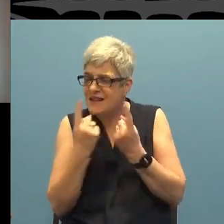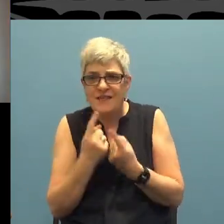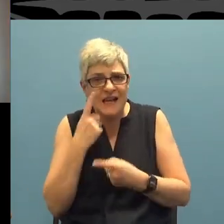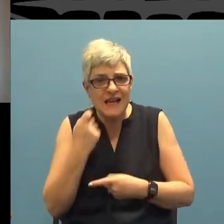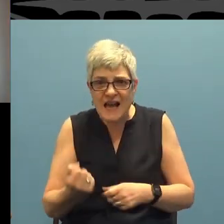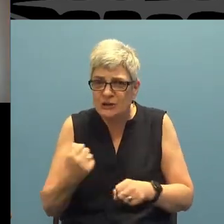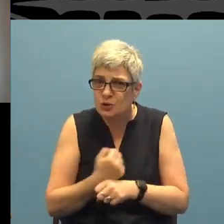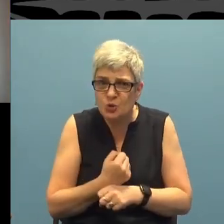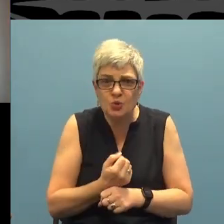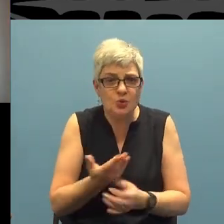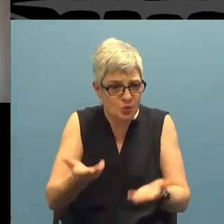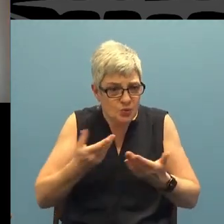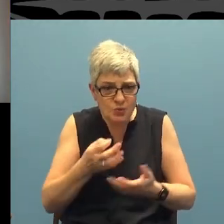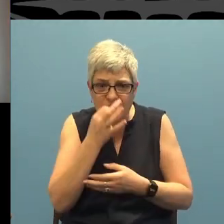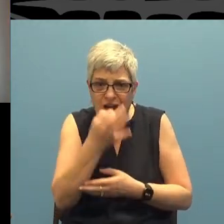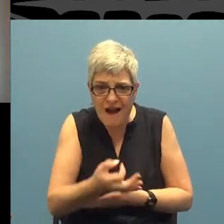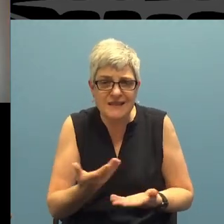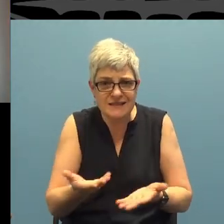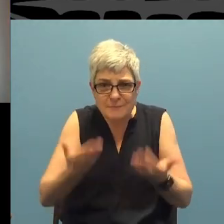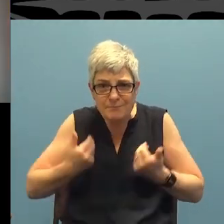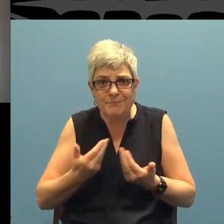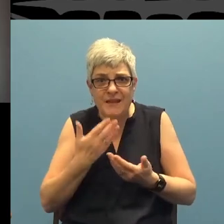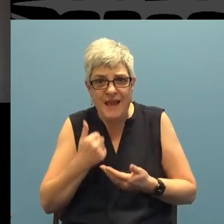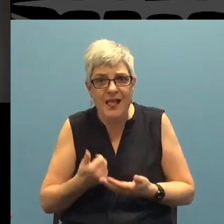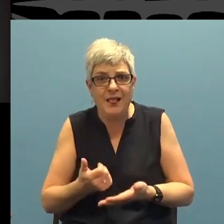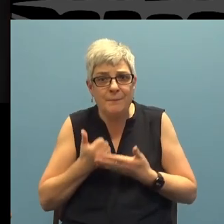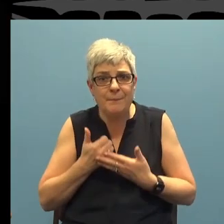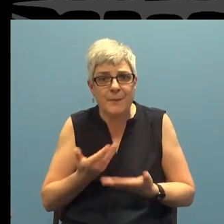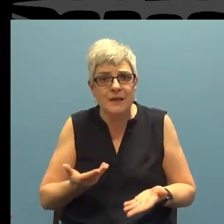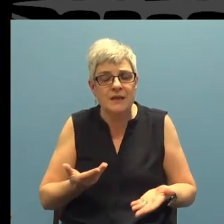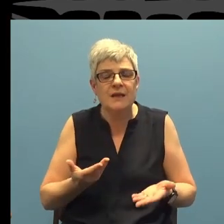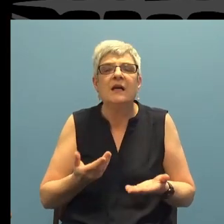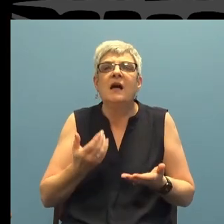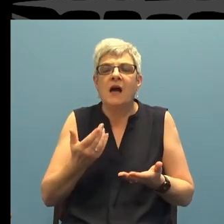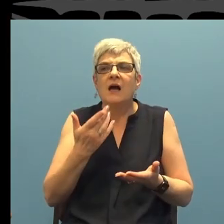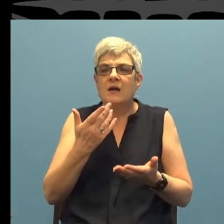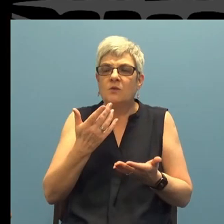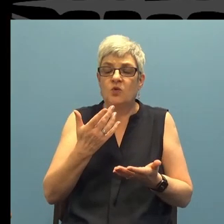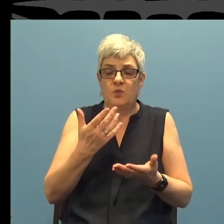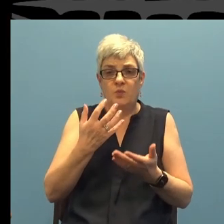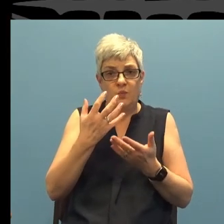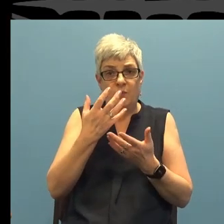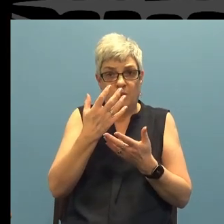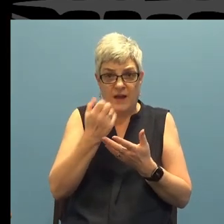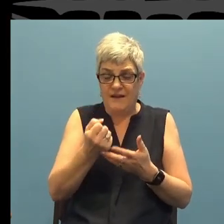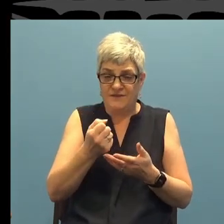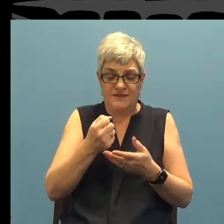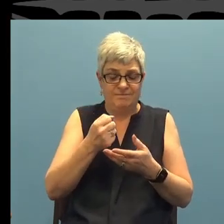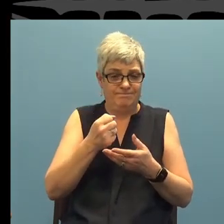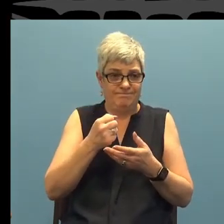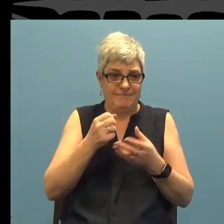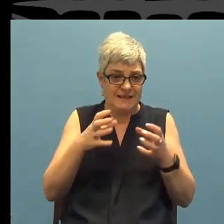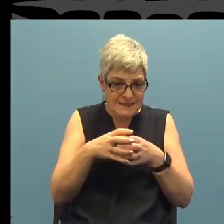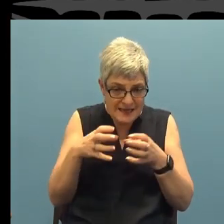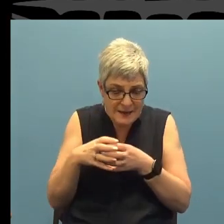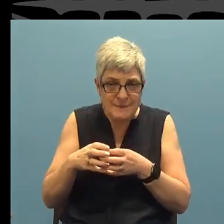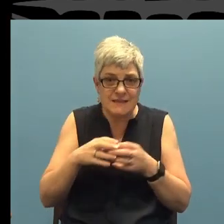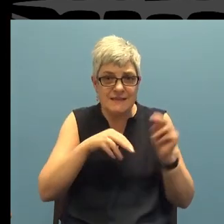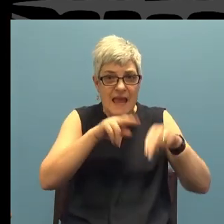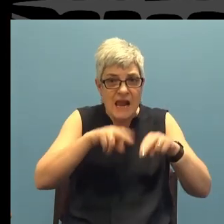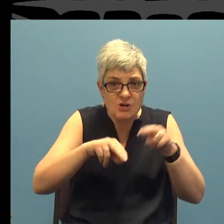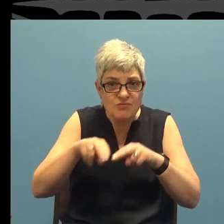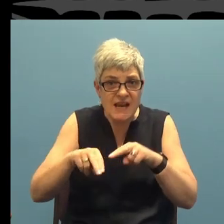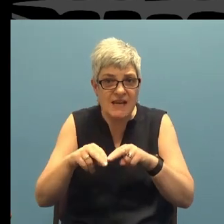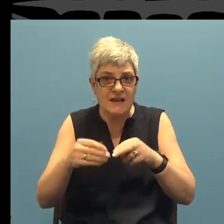do? Which has been great. We've got teams beavering away decorating the bags and filling the bags,